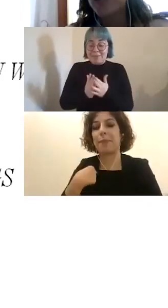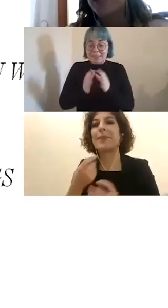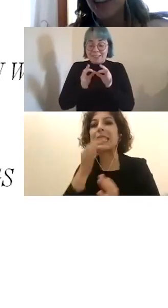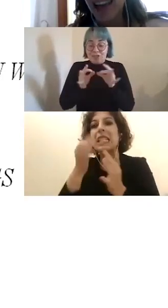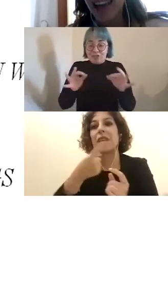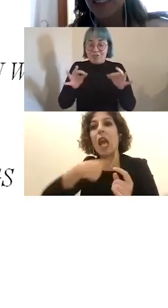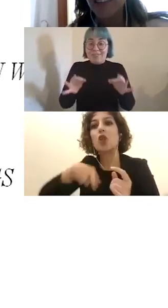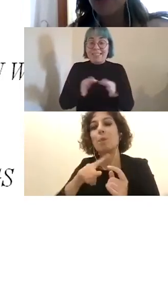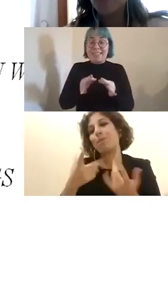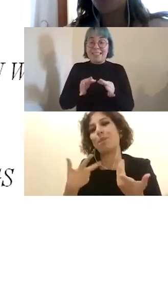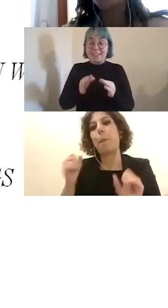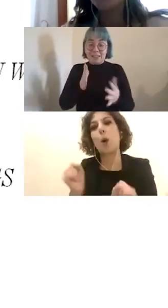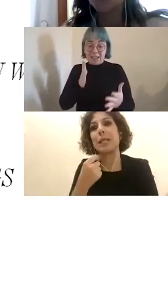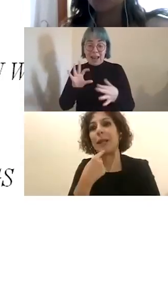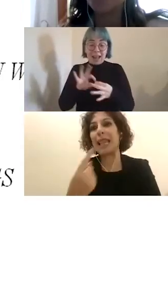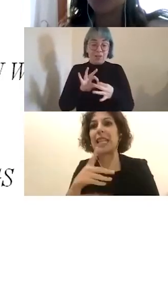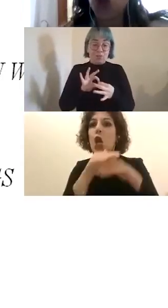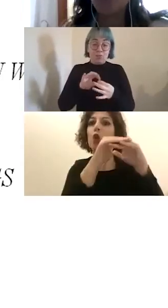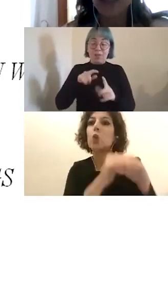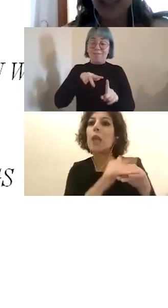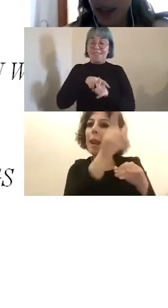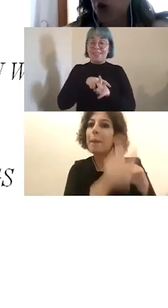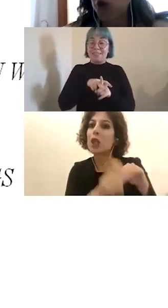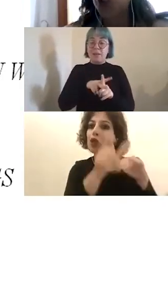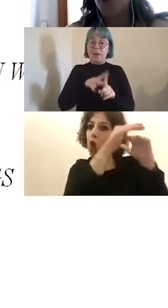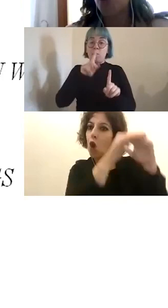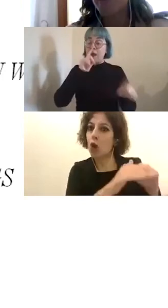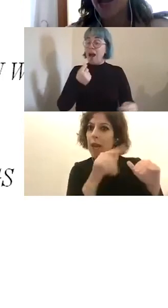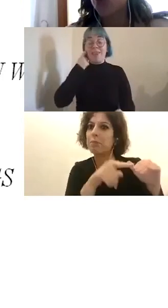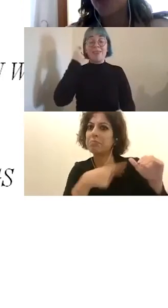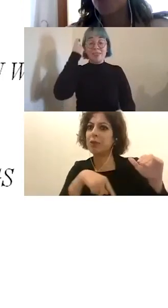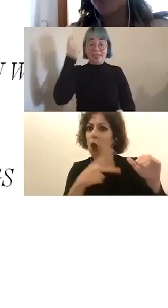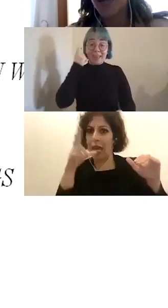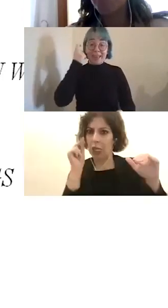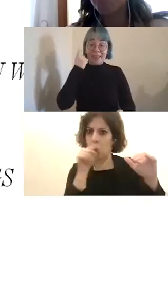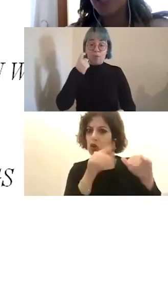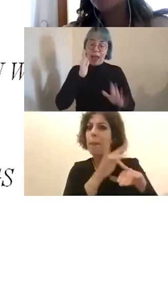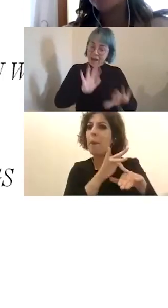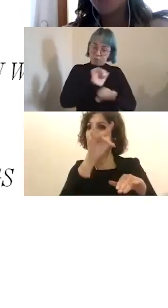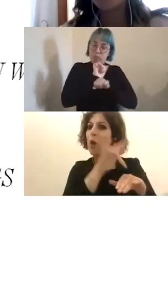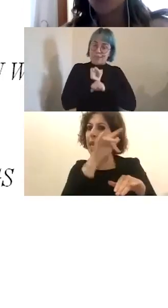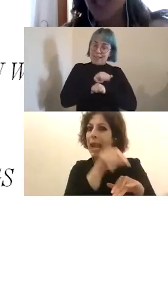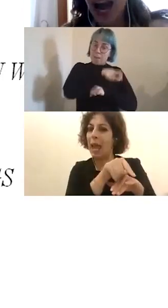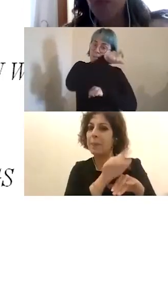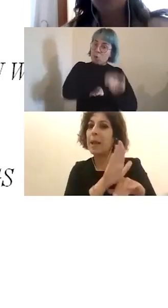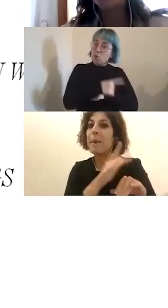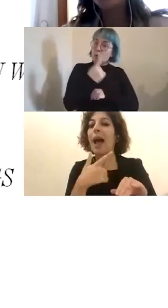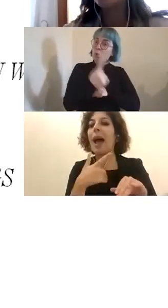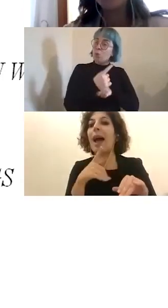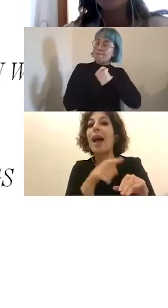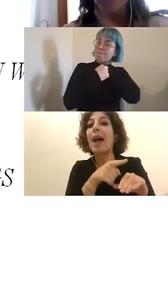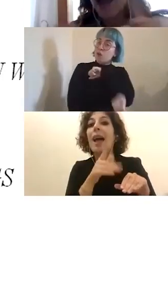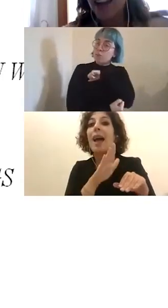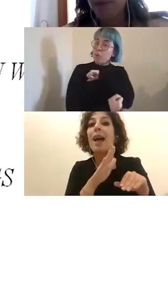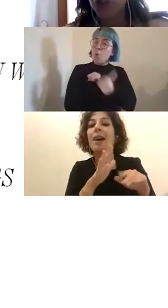the declarations of the victim. We cannot think that we have to protect a person who is vulnerable